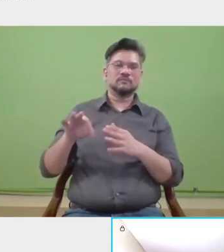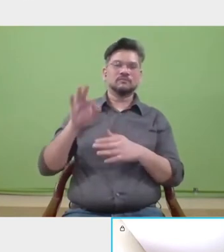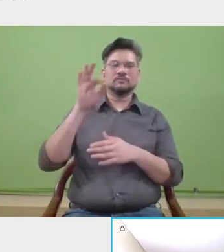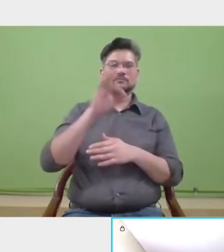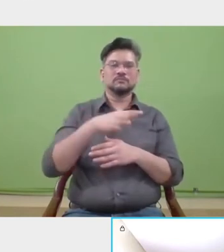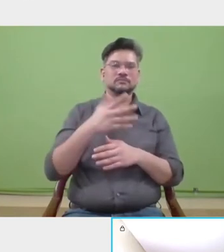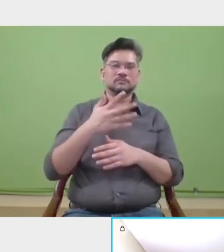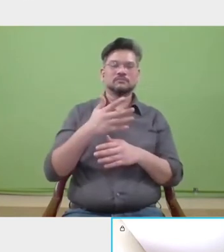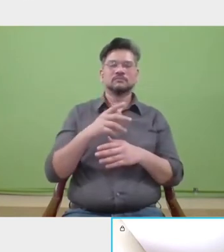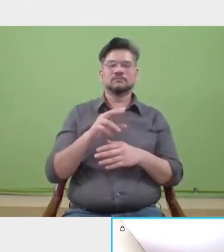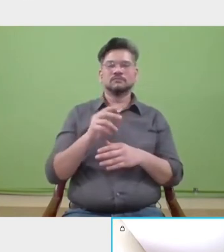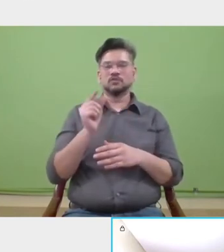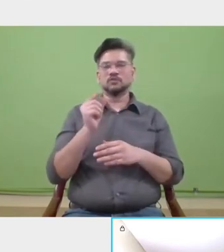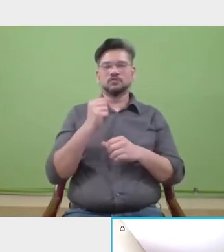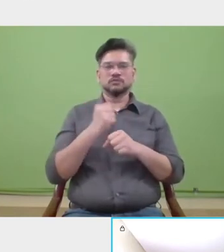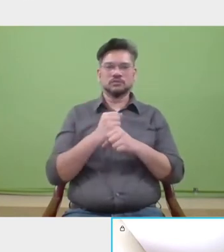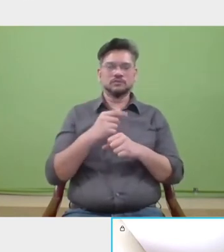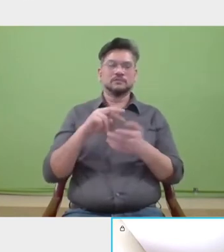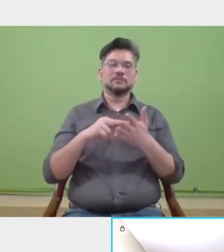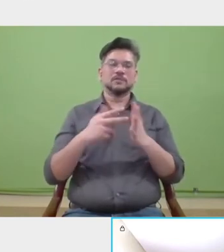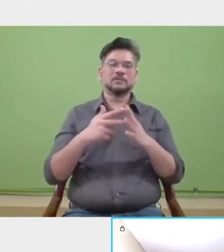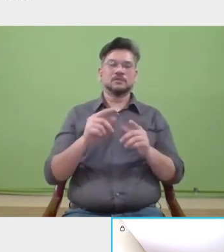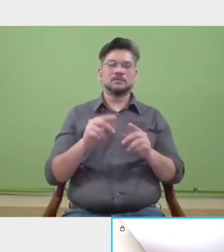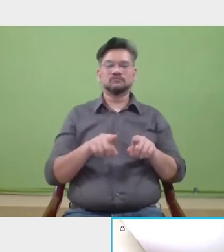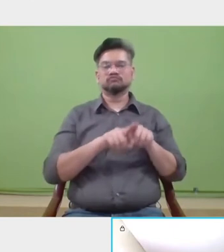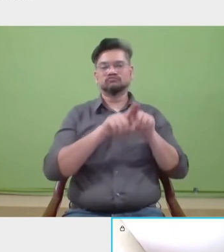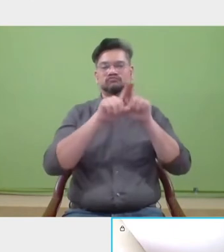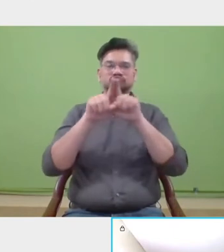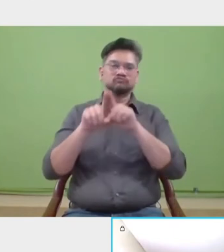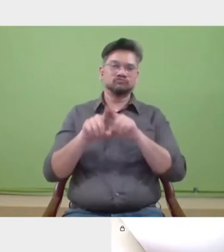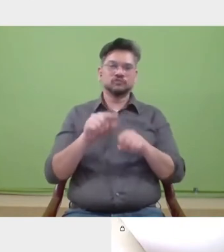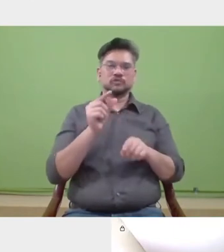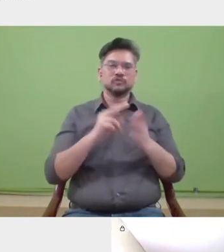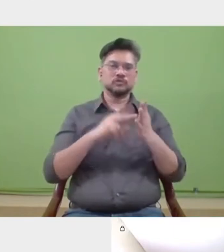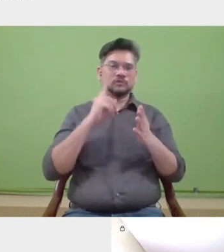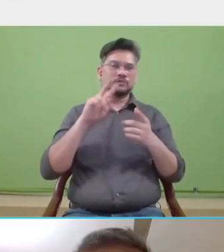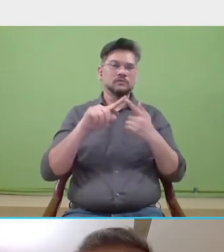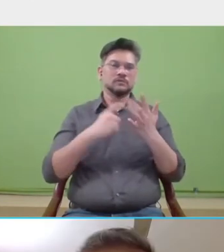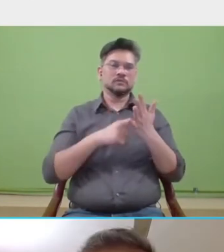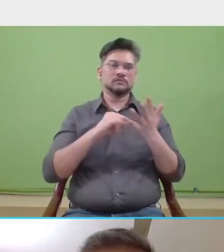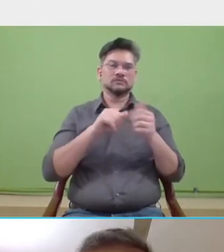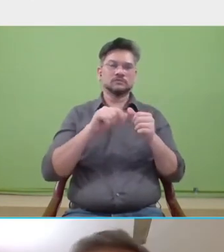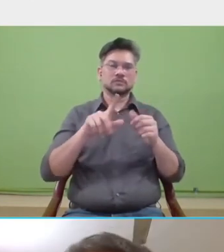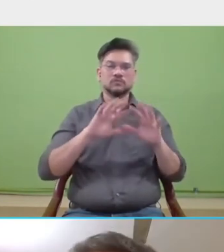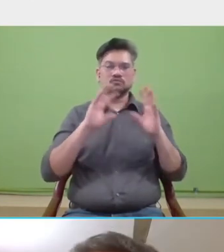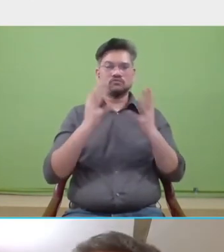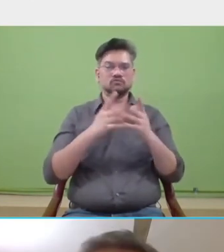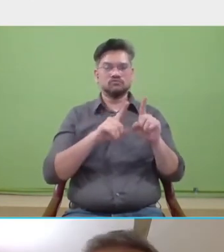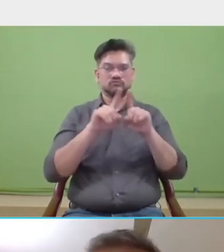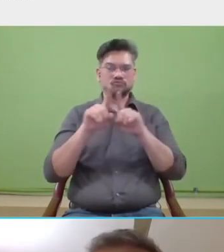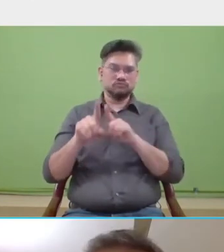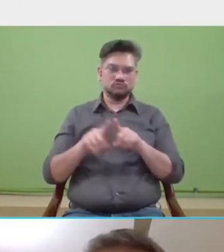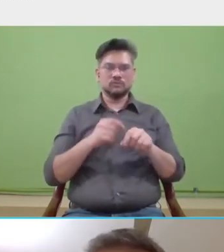u g universal grammar okay universal grammar okay that is grammar grammar is not grammar